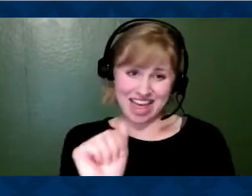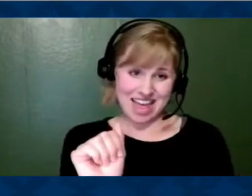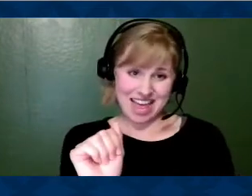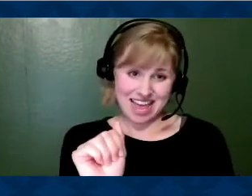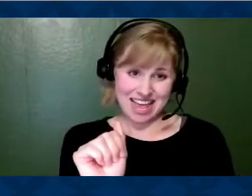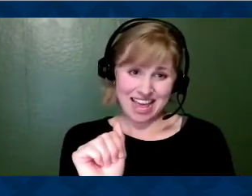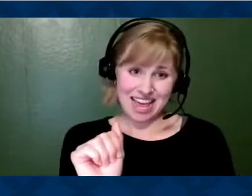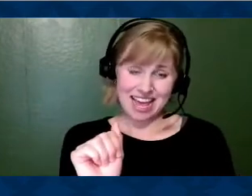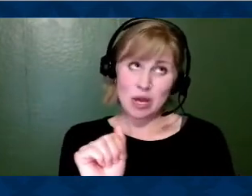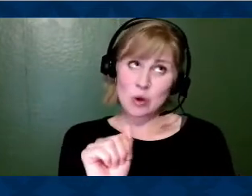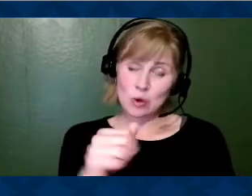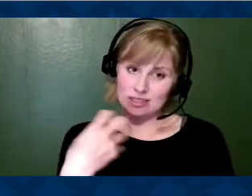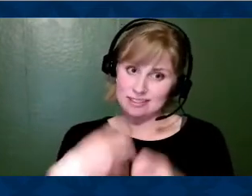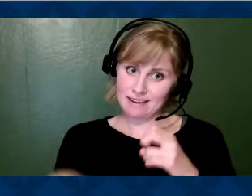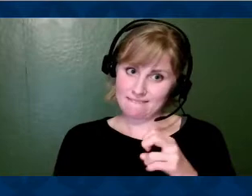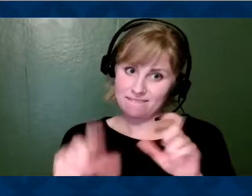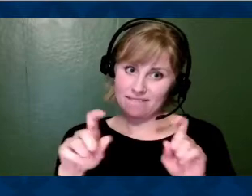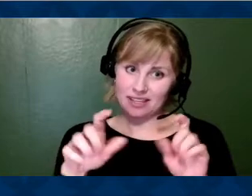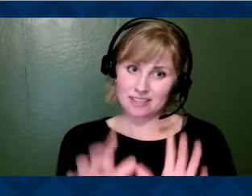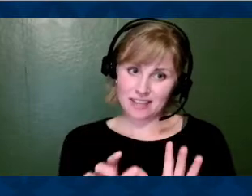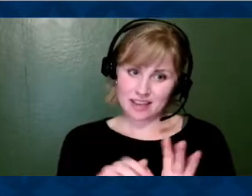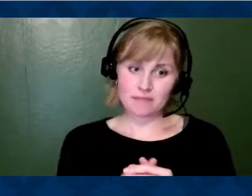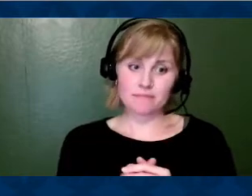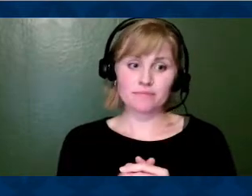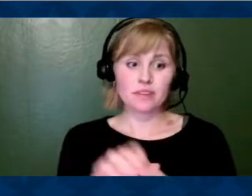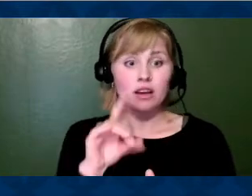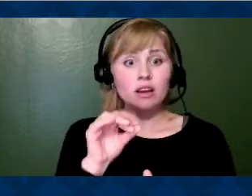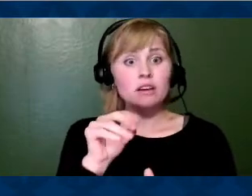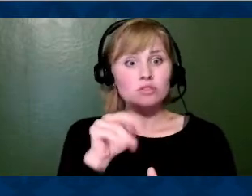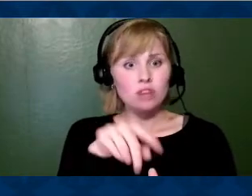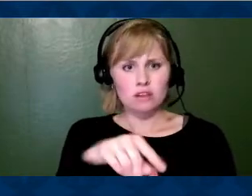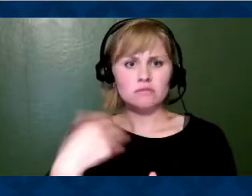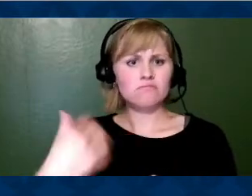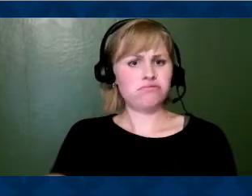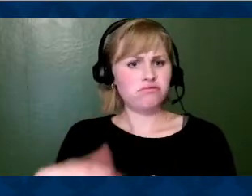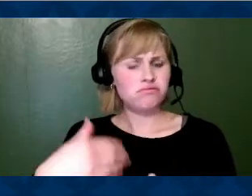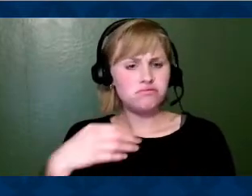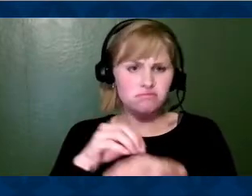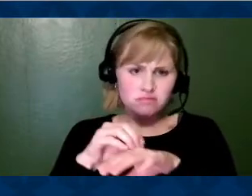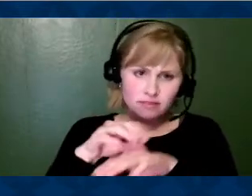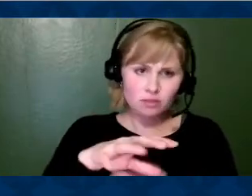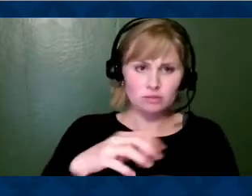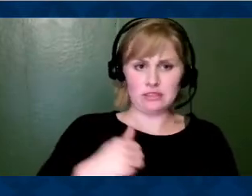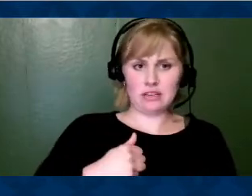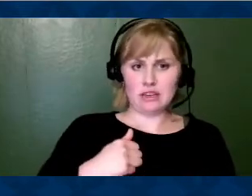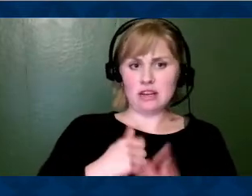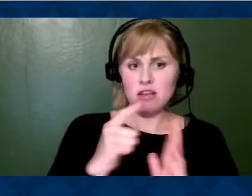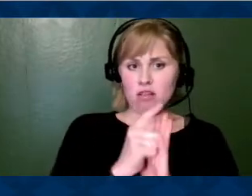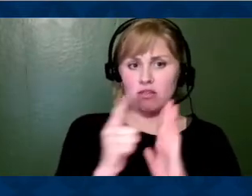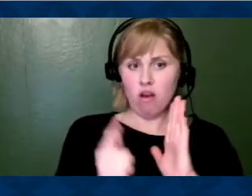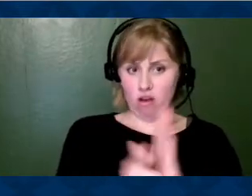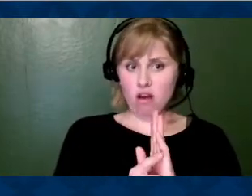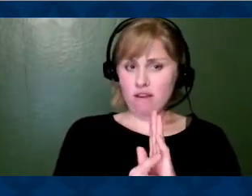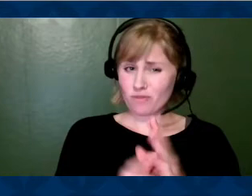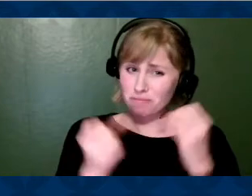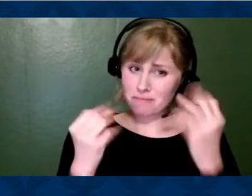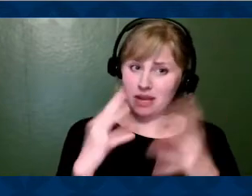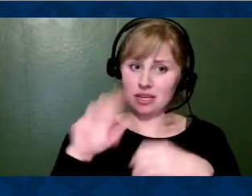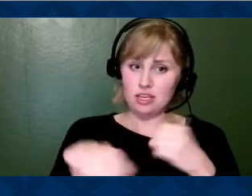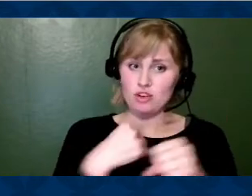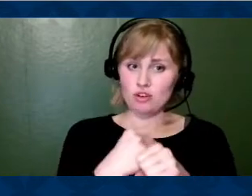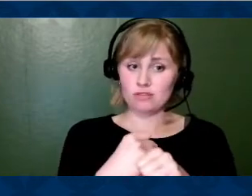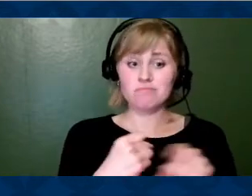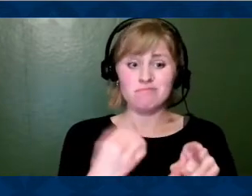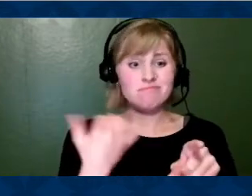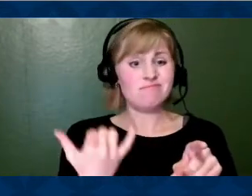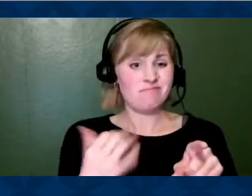Now, Don is he of course has had a profound influence on Canadian criminal law for many years. He's now officially retired, although we sort